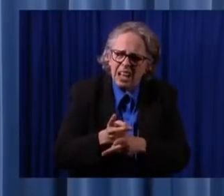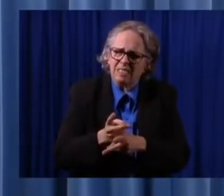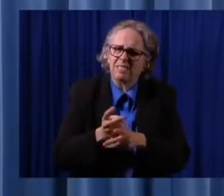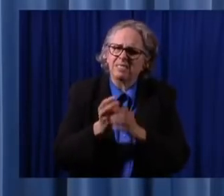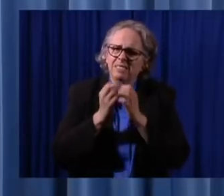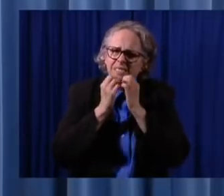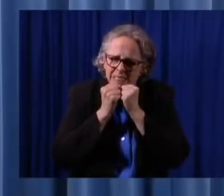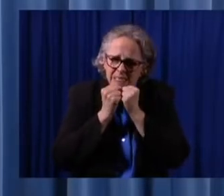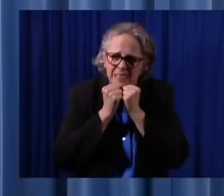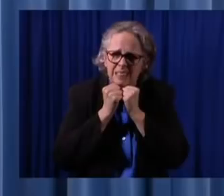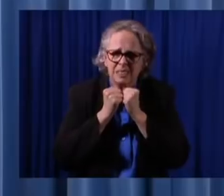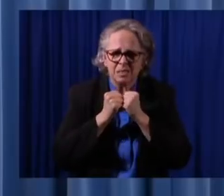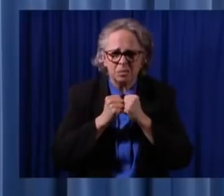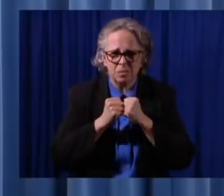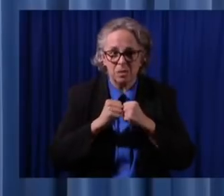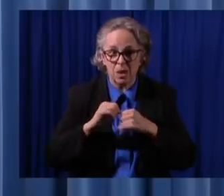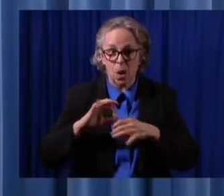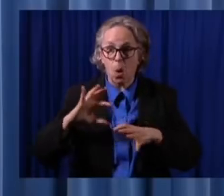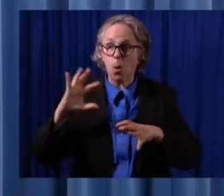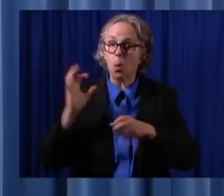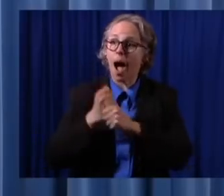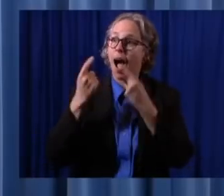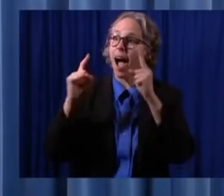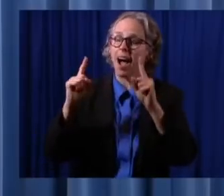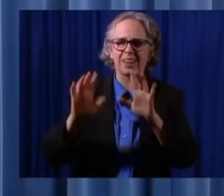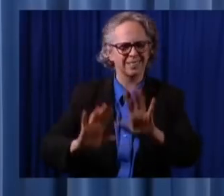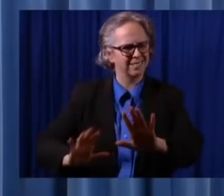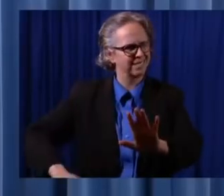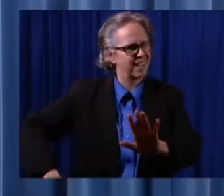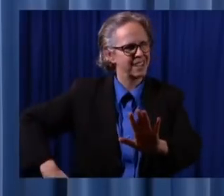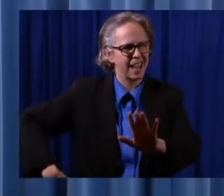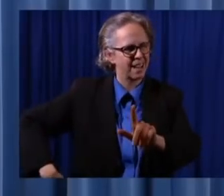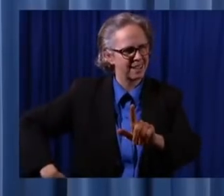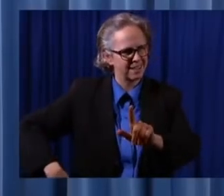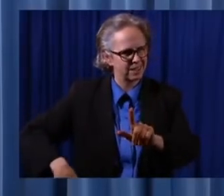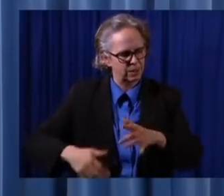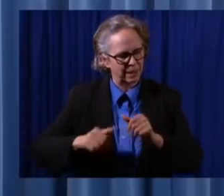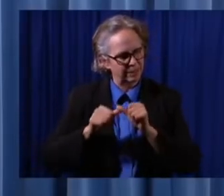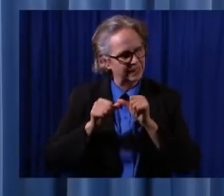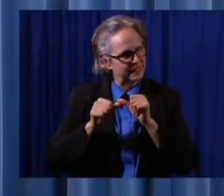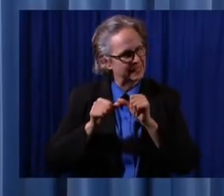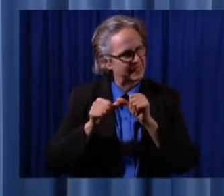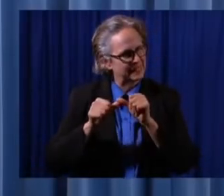declare victory. This is something we have to continue to work on every day.